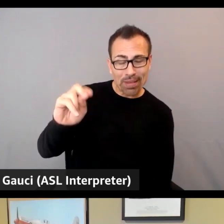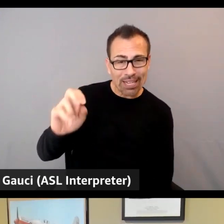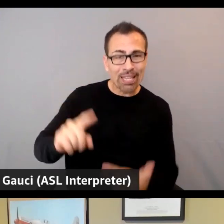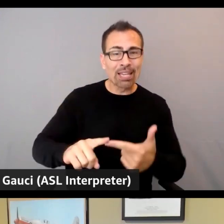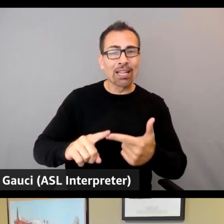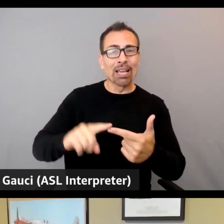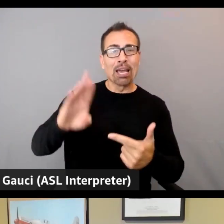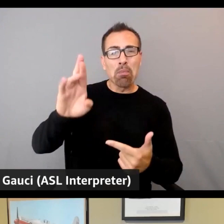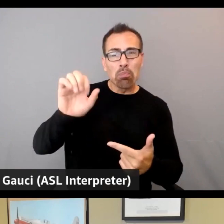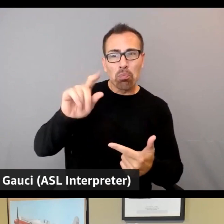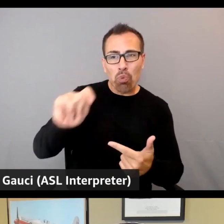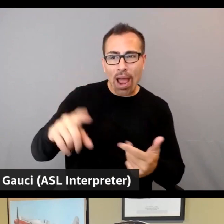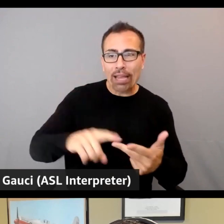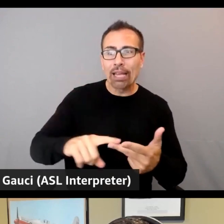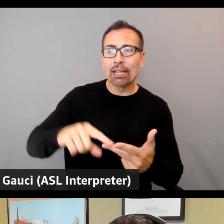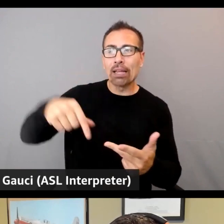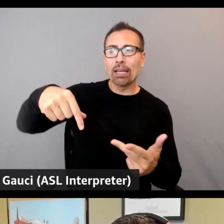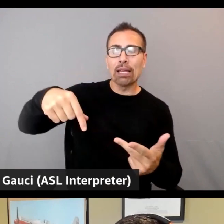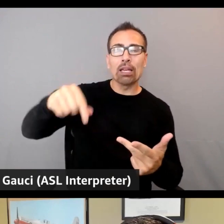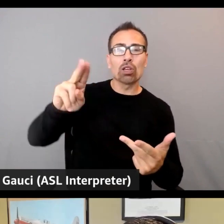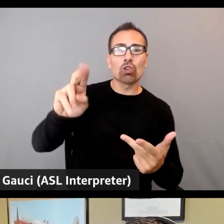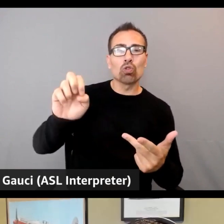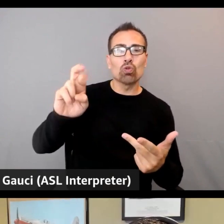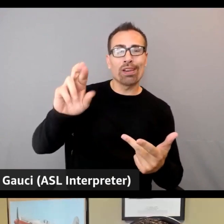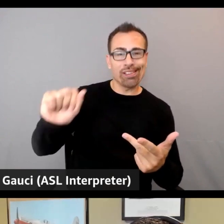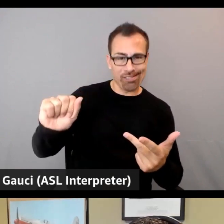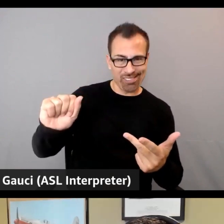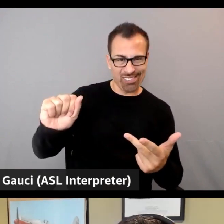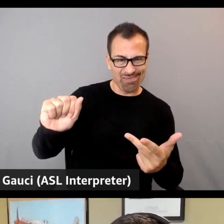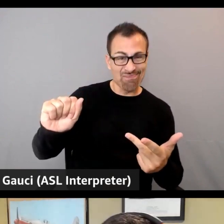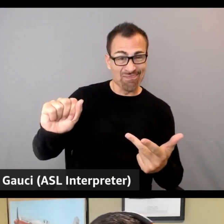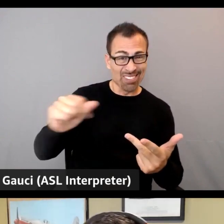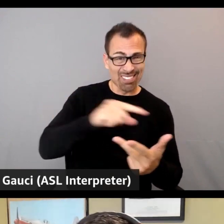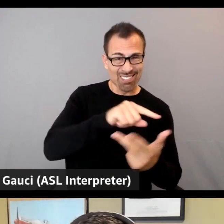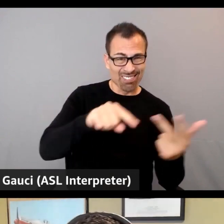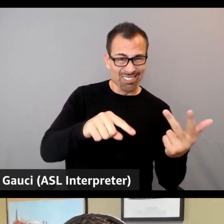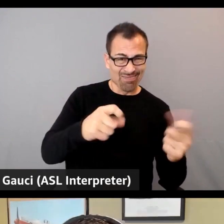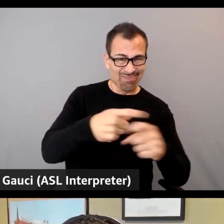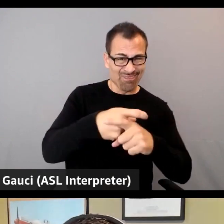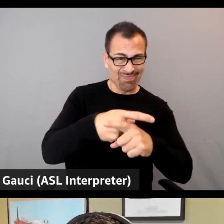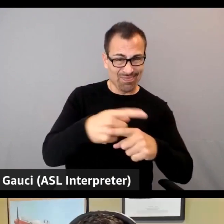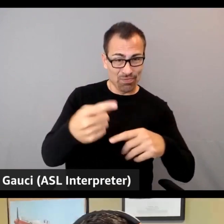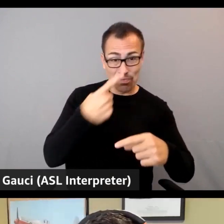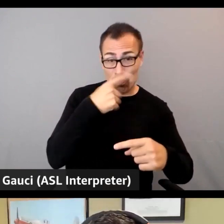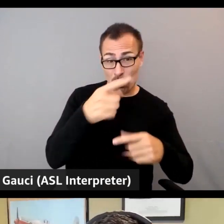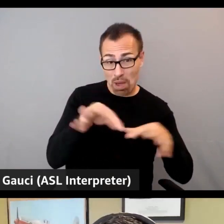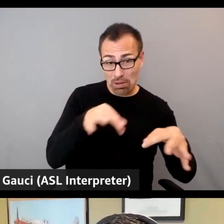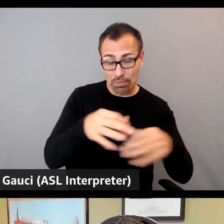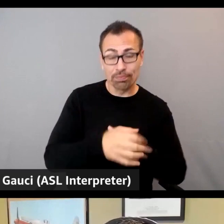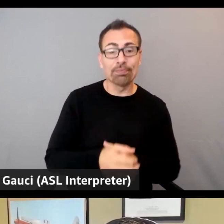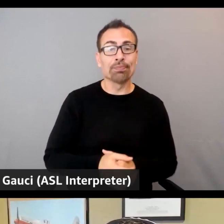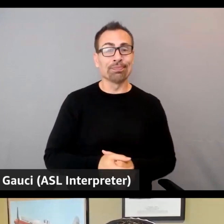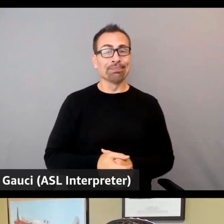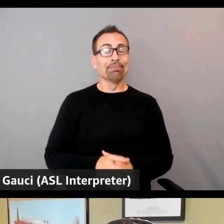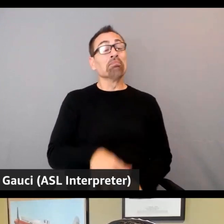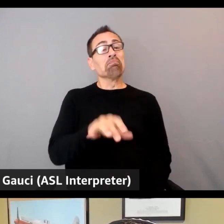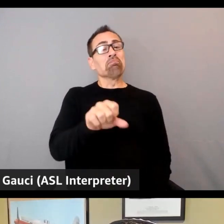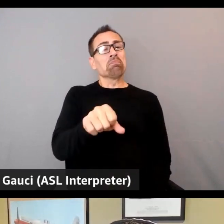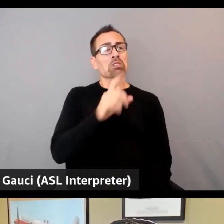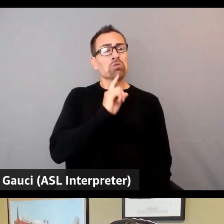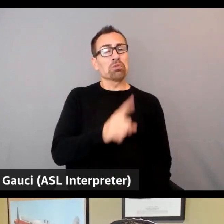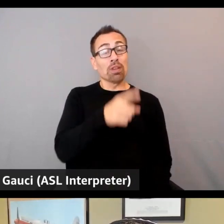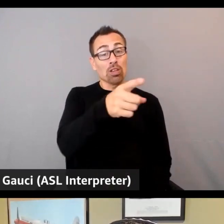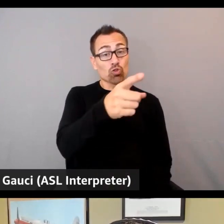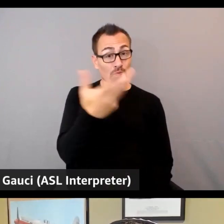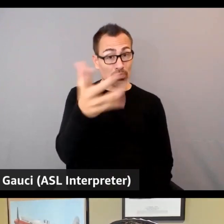us through how that kind of flows? Yeah, sure. So typically, as you were explaining already